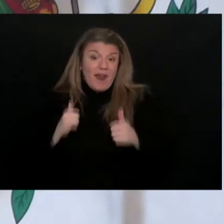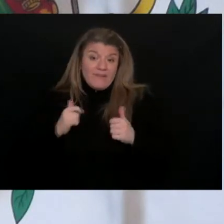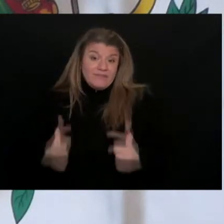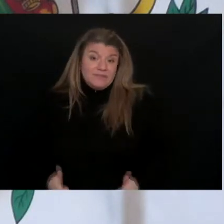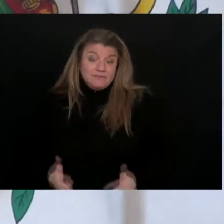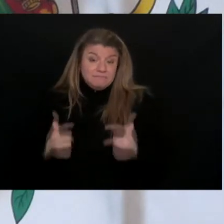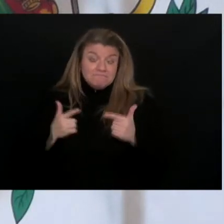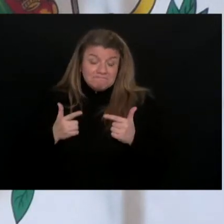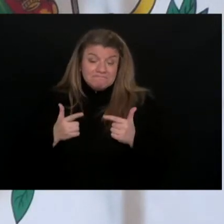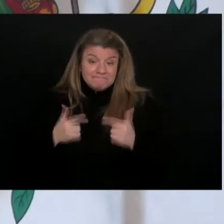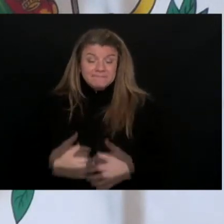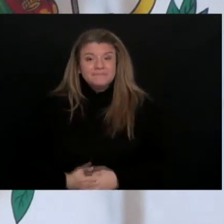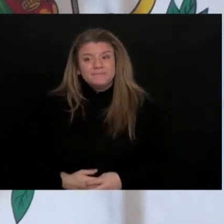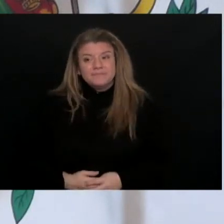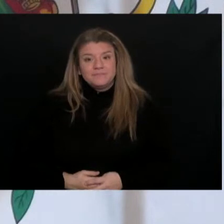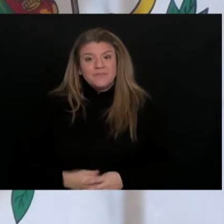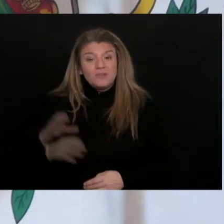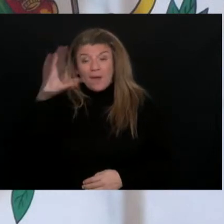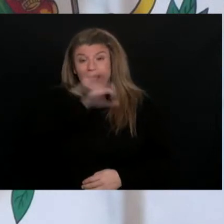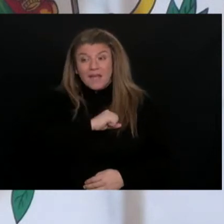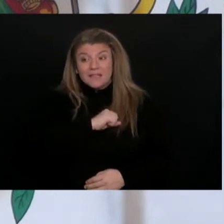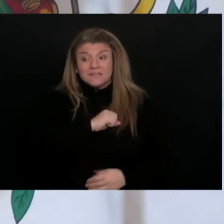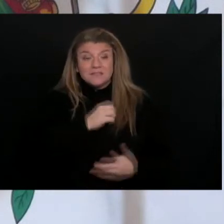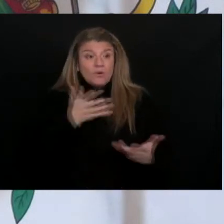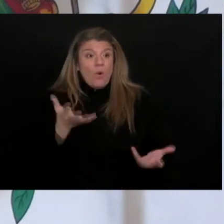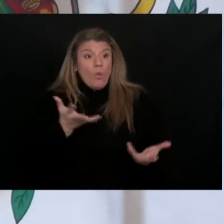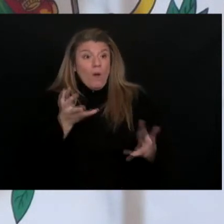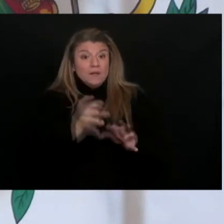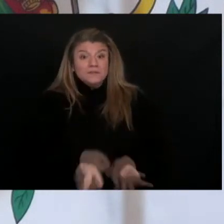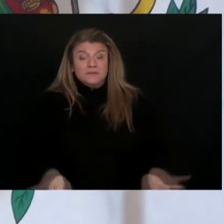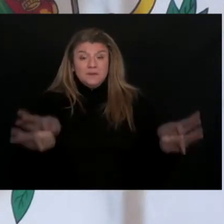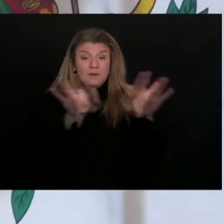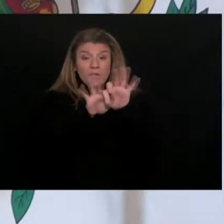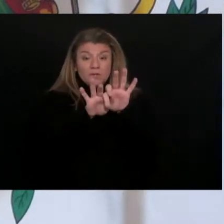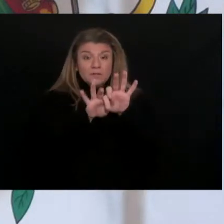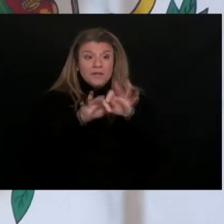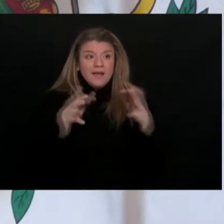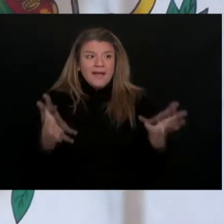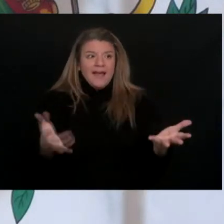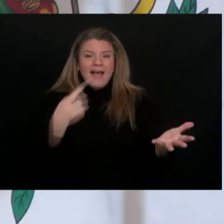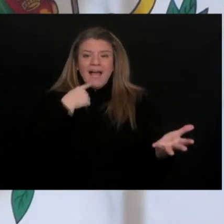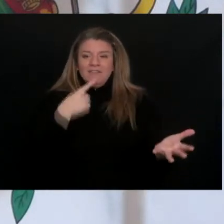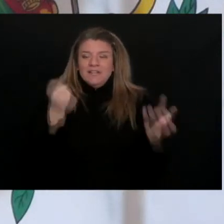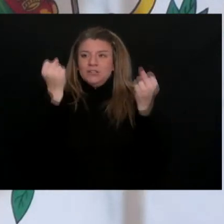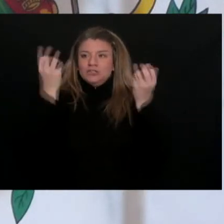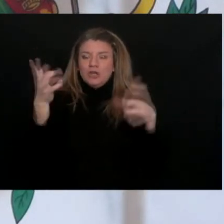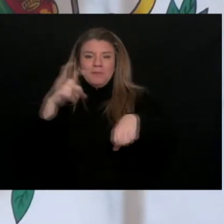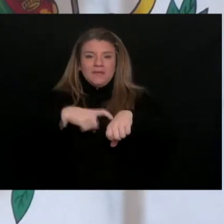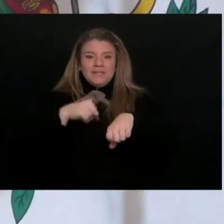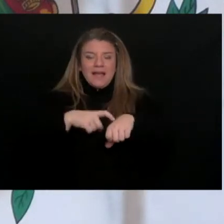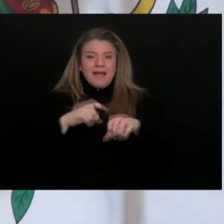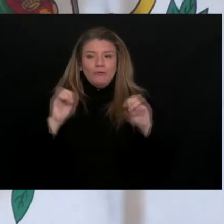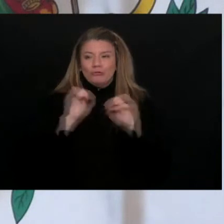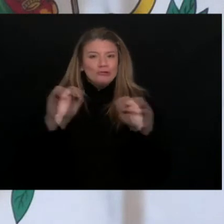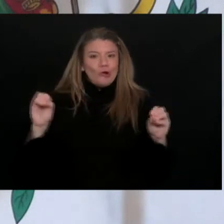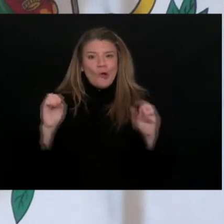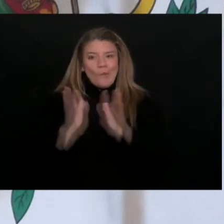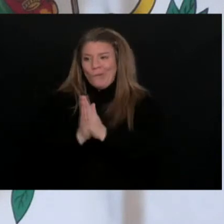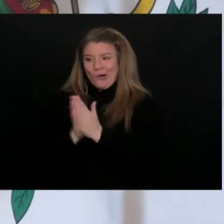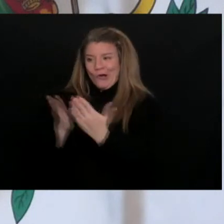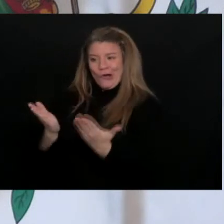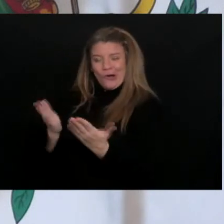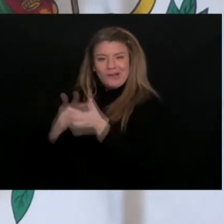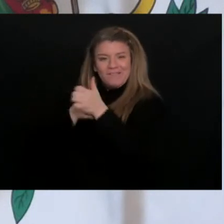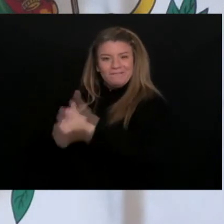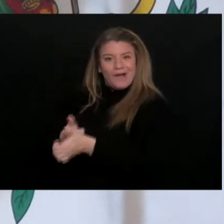so I guess, Paul, the bottom line is, I've said it 1,000 times. There's no playbook here, is there? There's